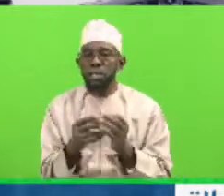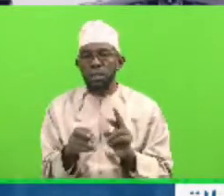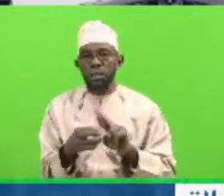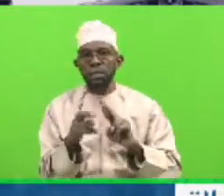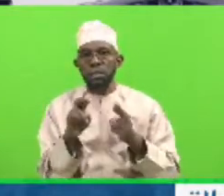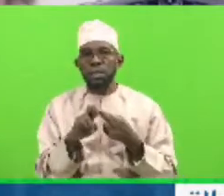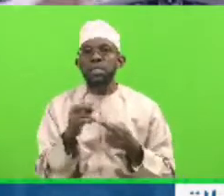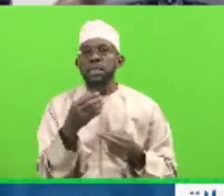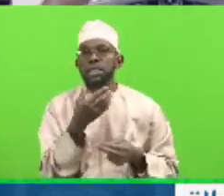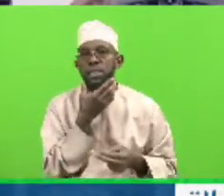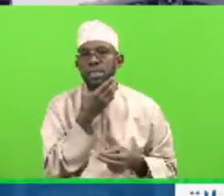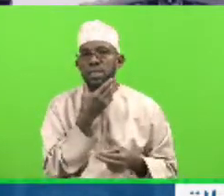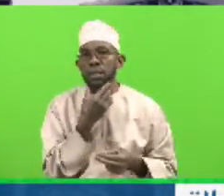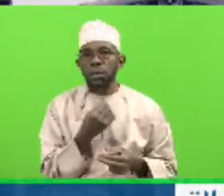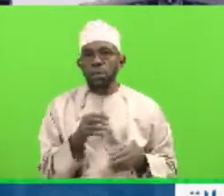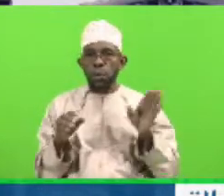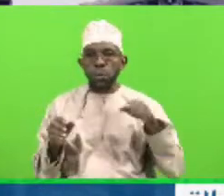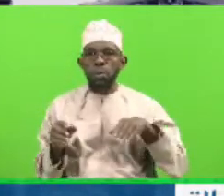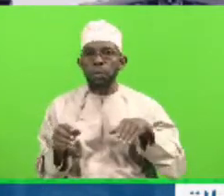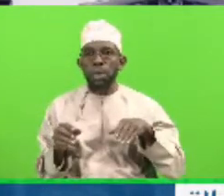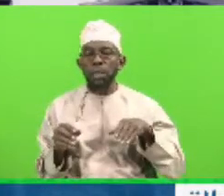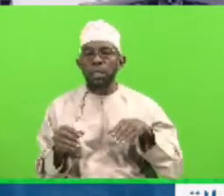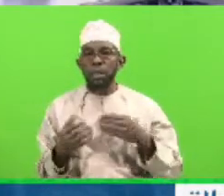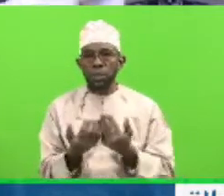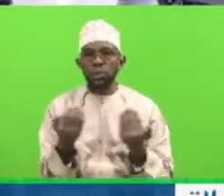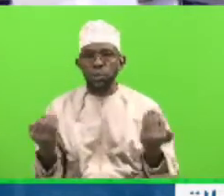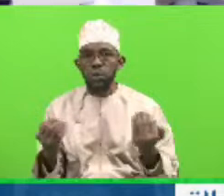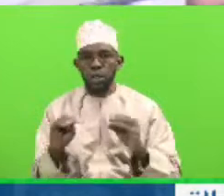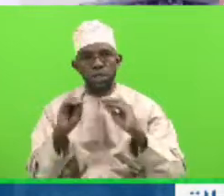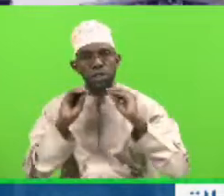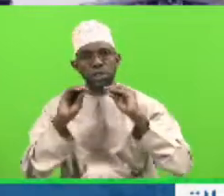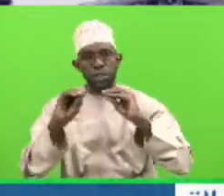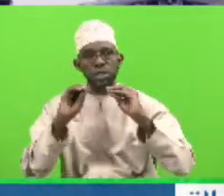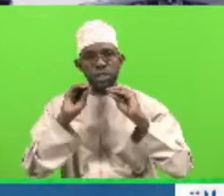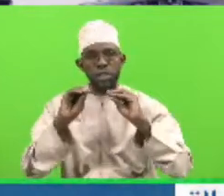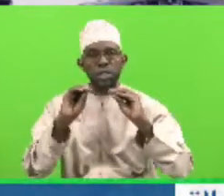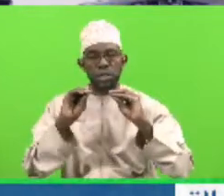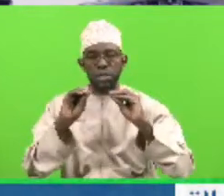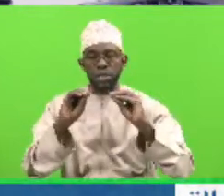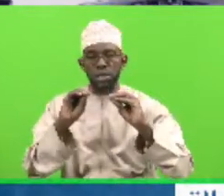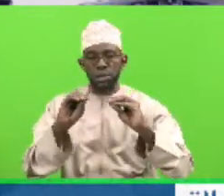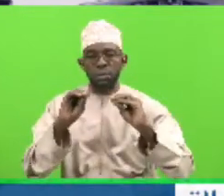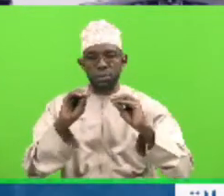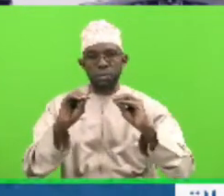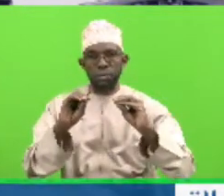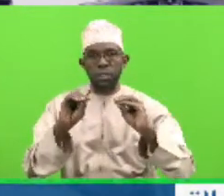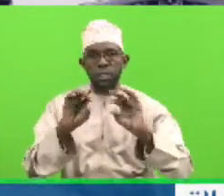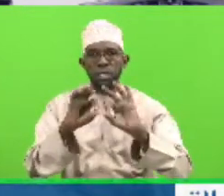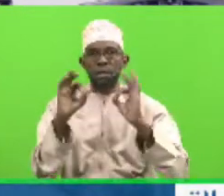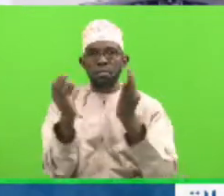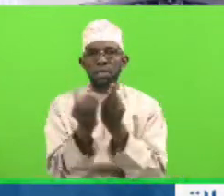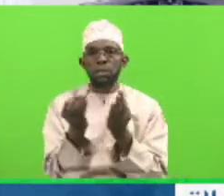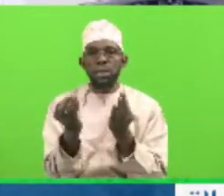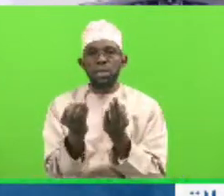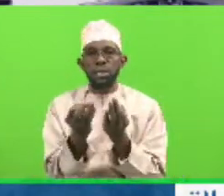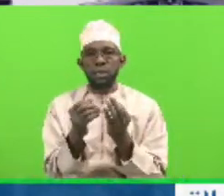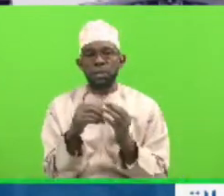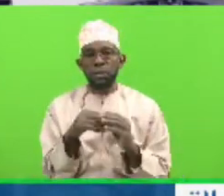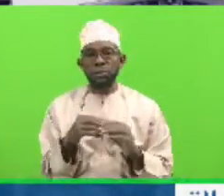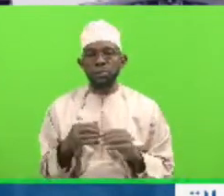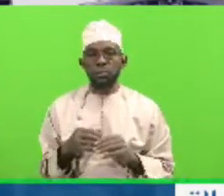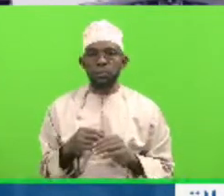family, third is women and women. So children are being taught that these are families in our